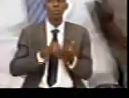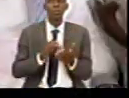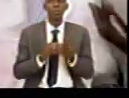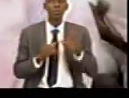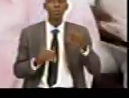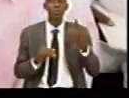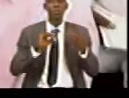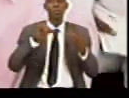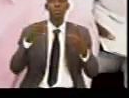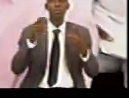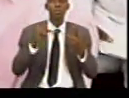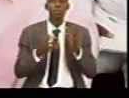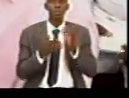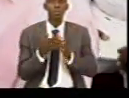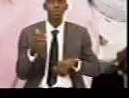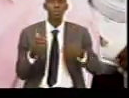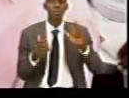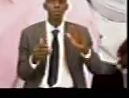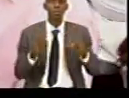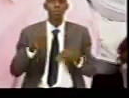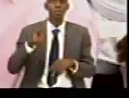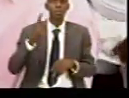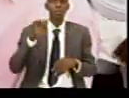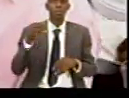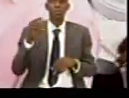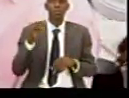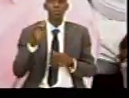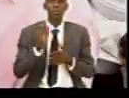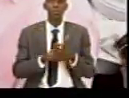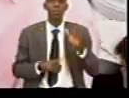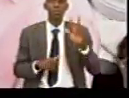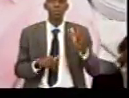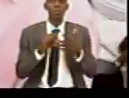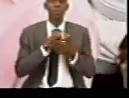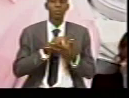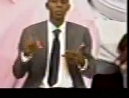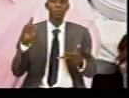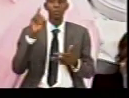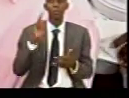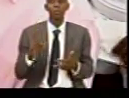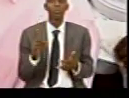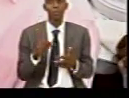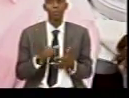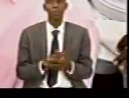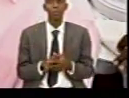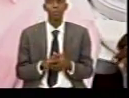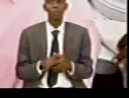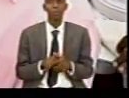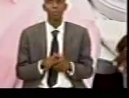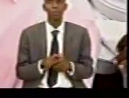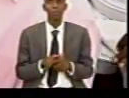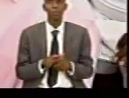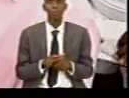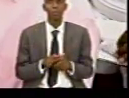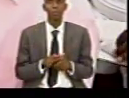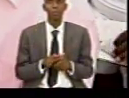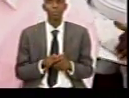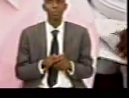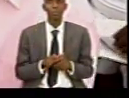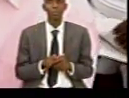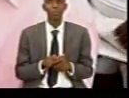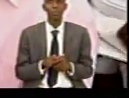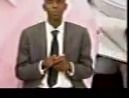John chapter 3, and we're reading from verse 1. It says in first John chapter 3 verse